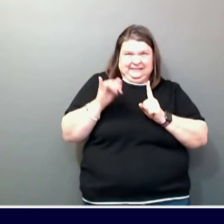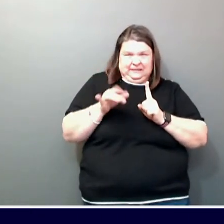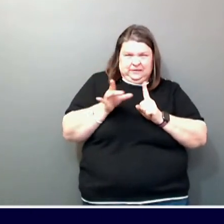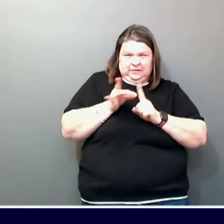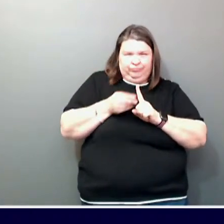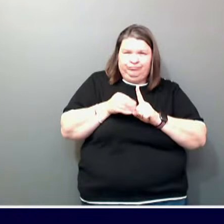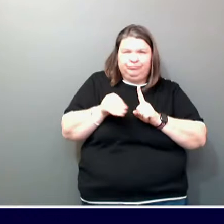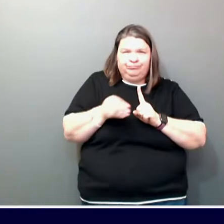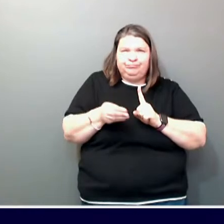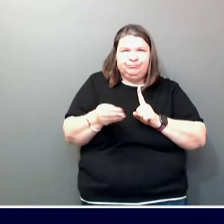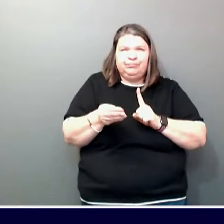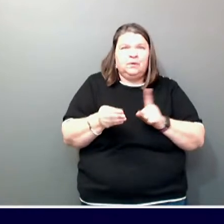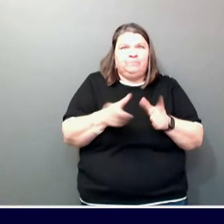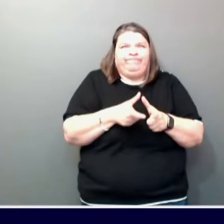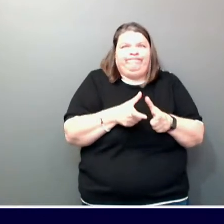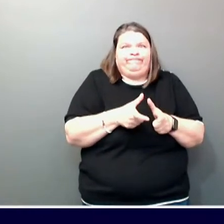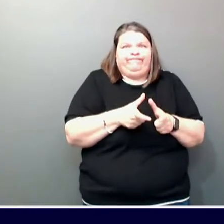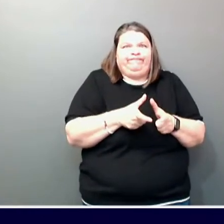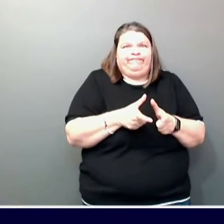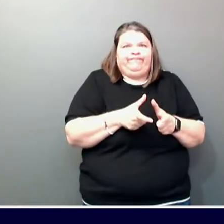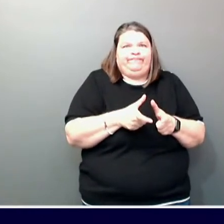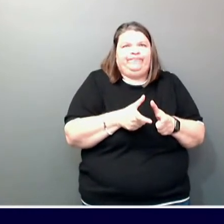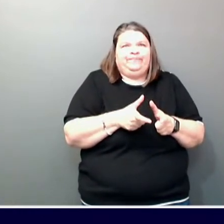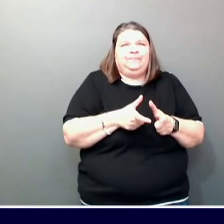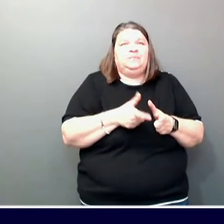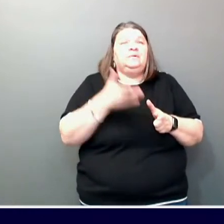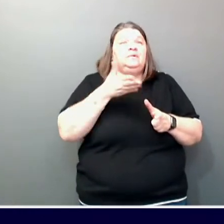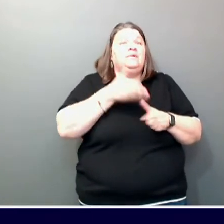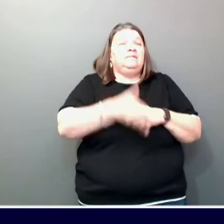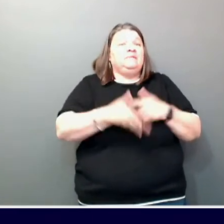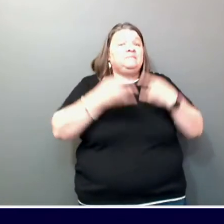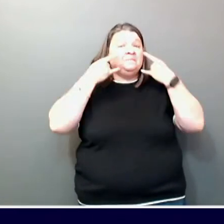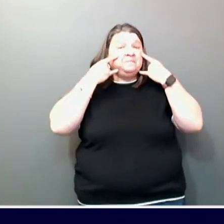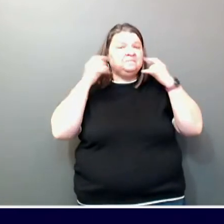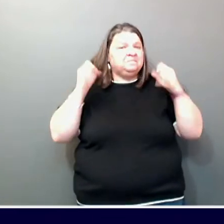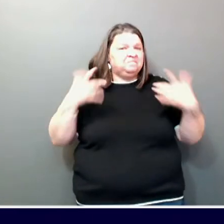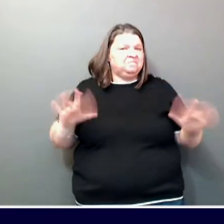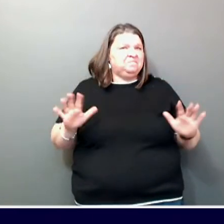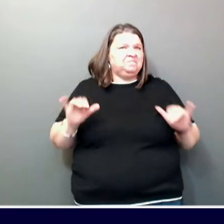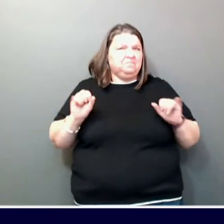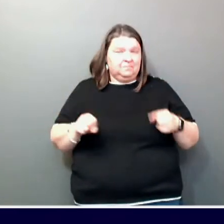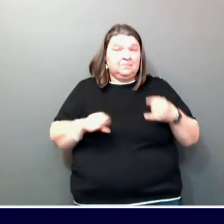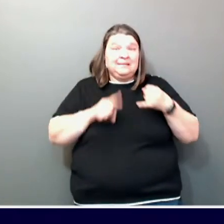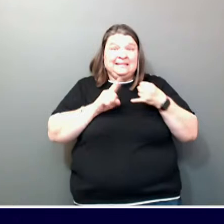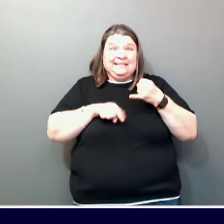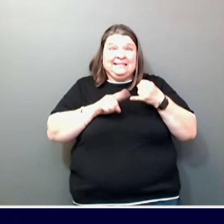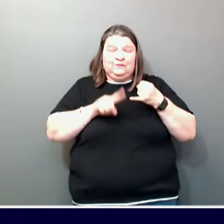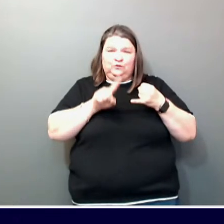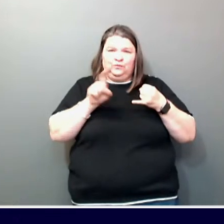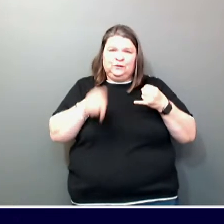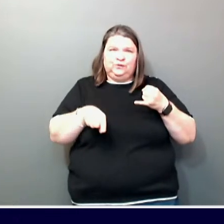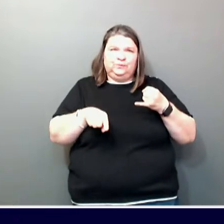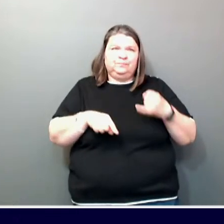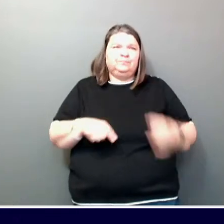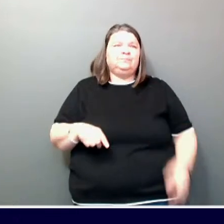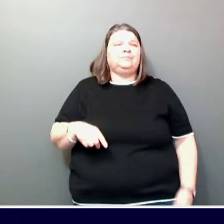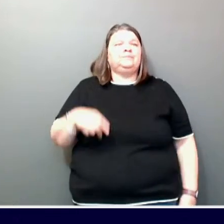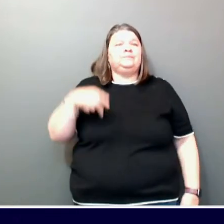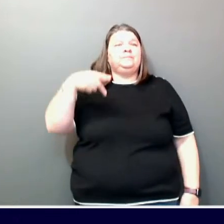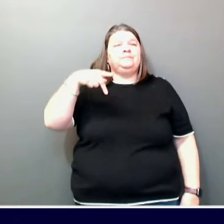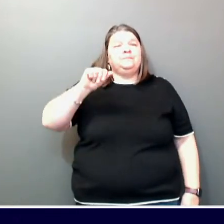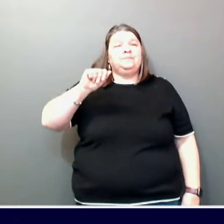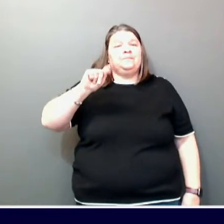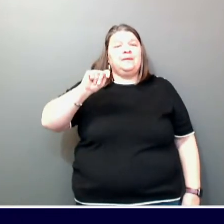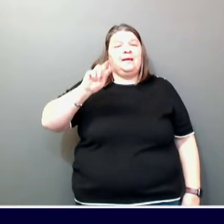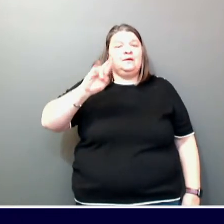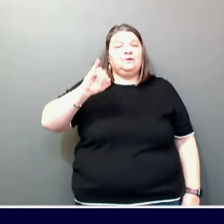Thank you. We'll look for that. Mm-hmm. Yep. And the last question for the afternoon goes to Patrick Whittle. Patrick, sorry about Cheddar,